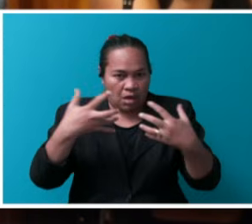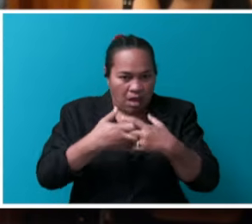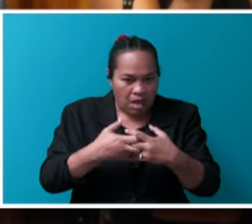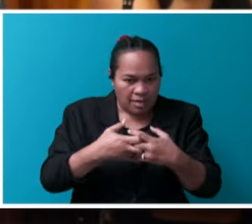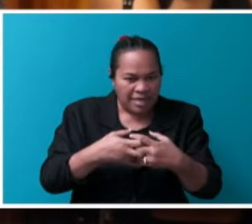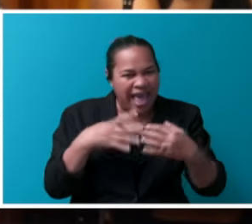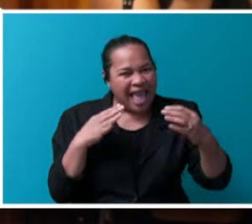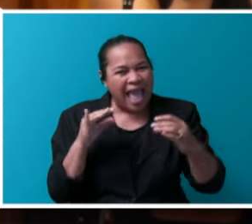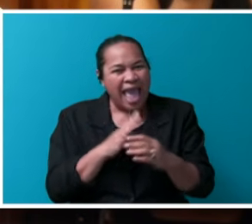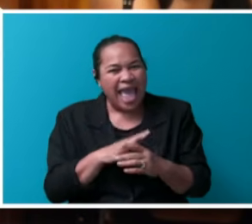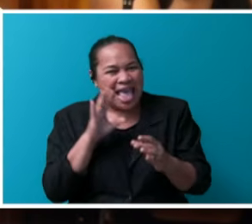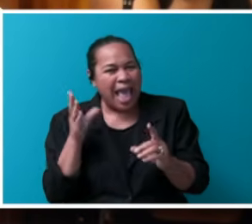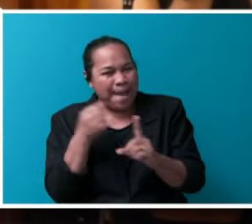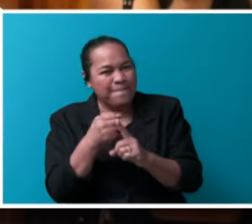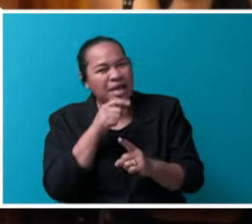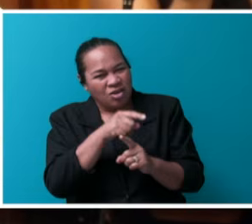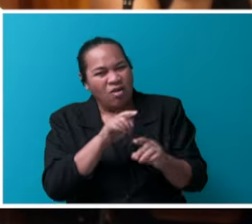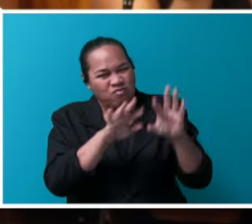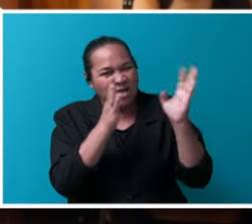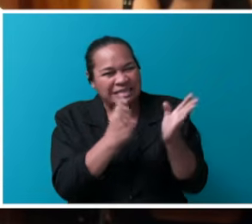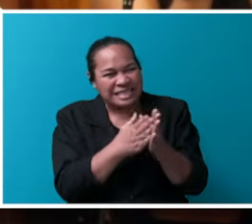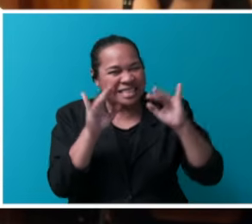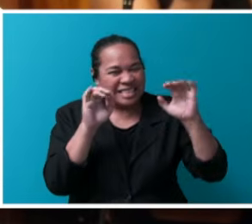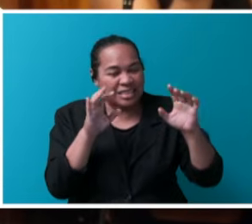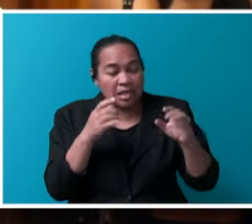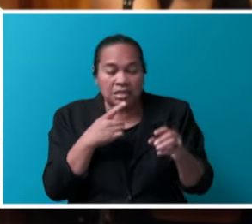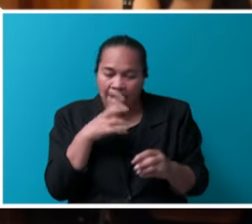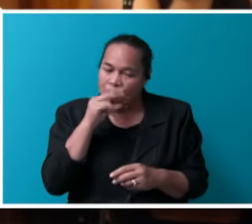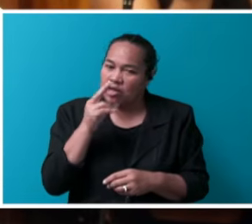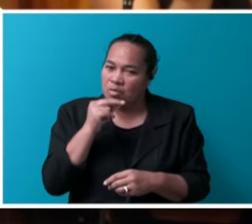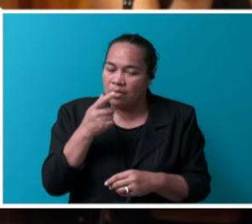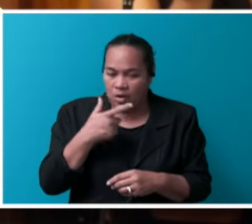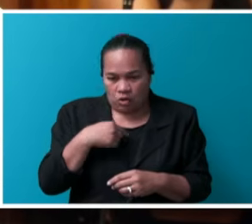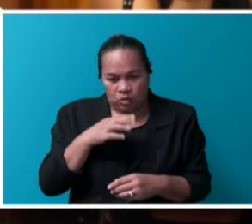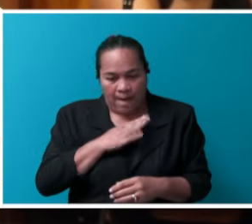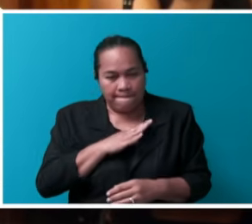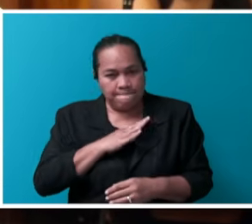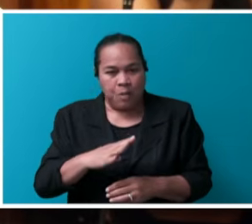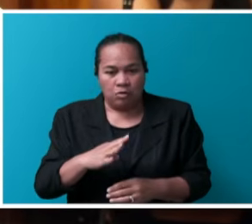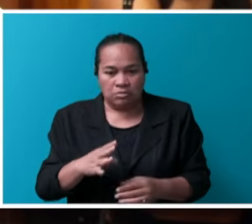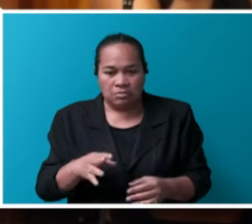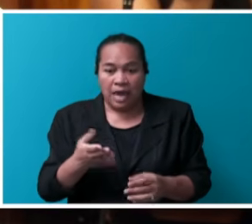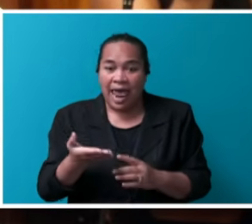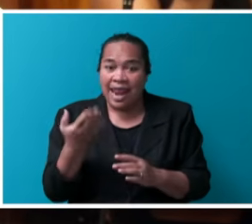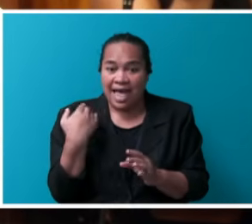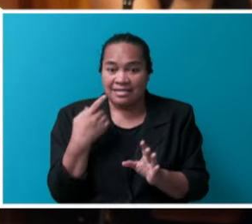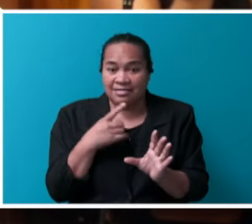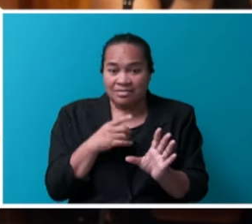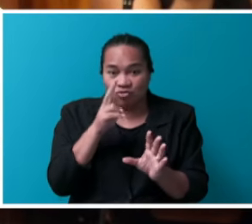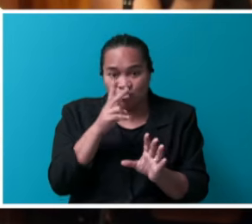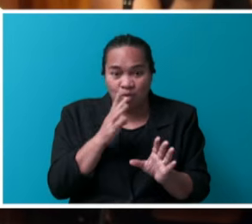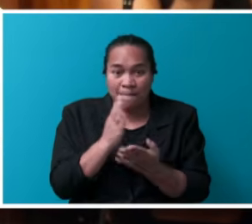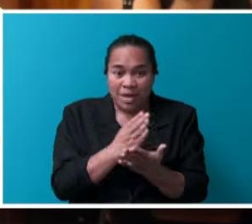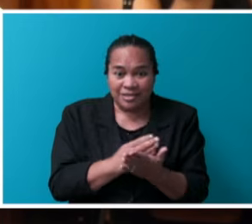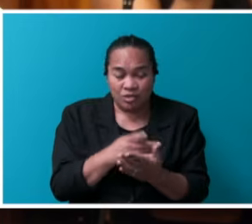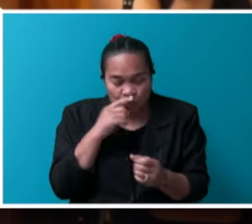global headwinds is only possible because we took the bold measures in the last 2 budgets to create the fiscal space.